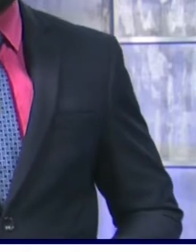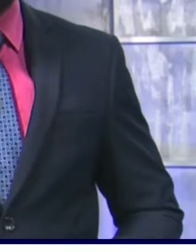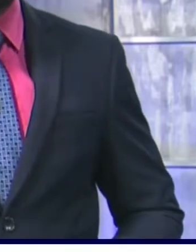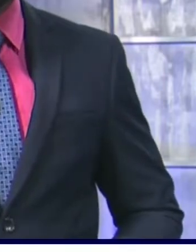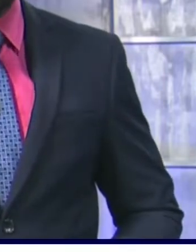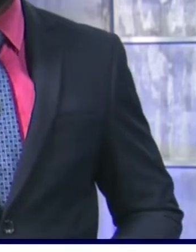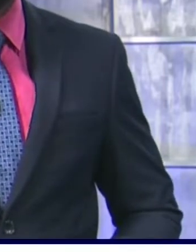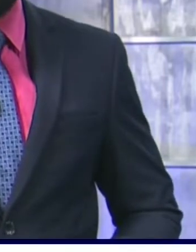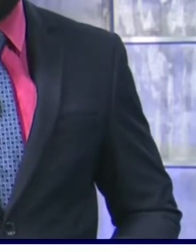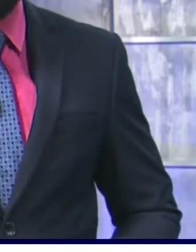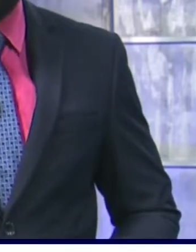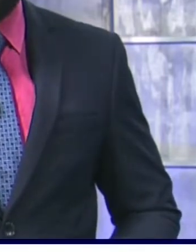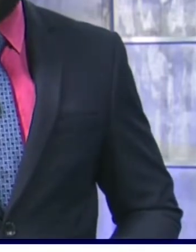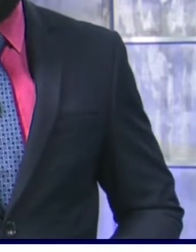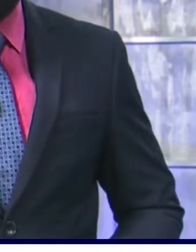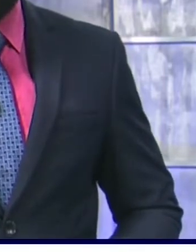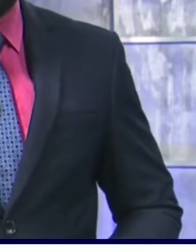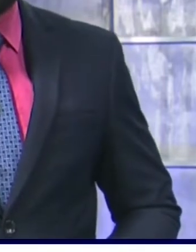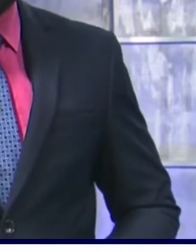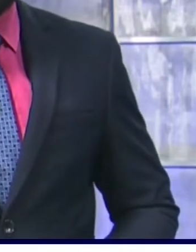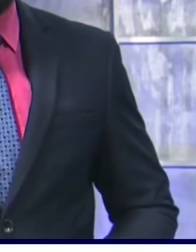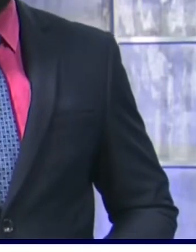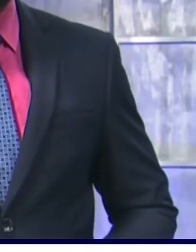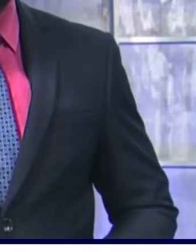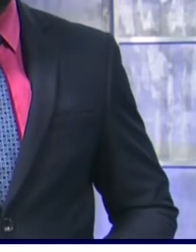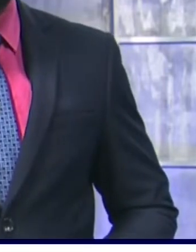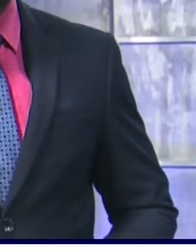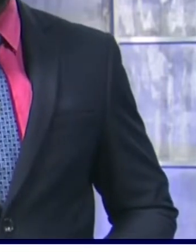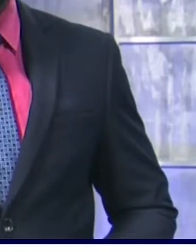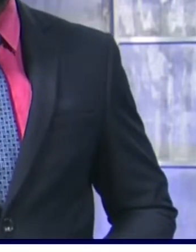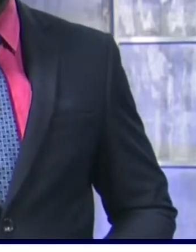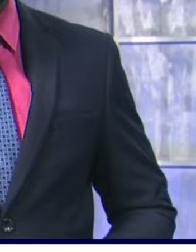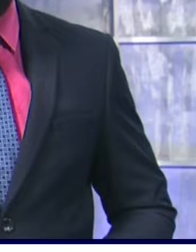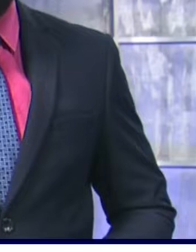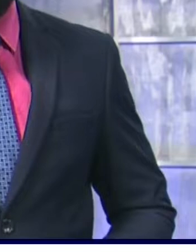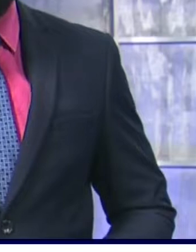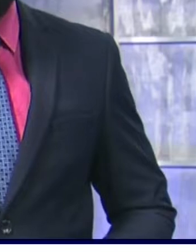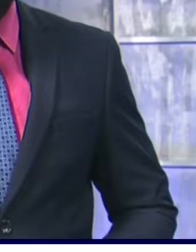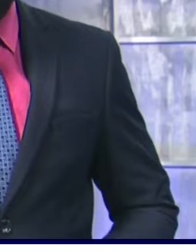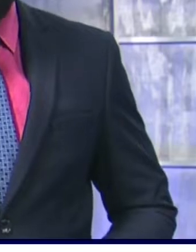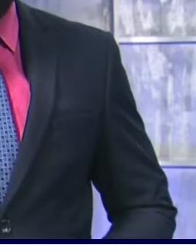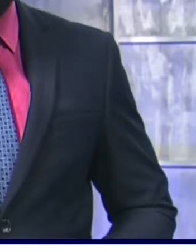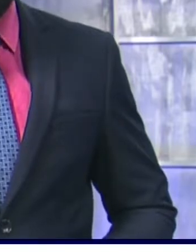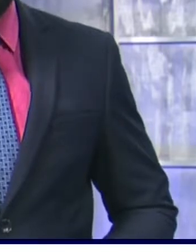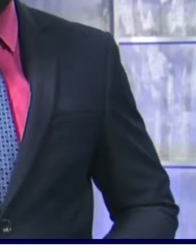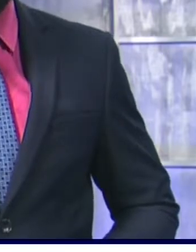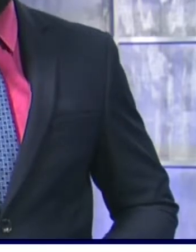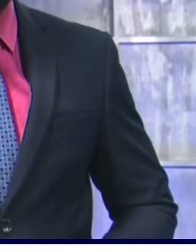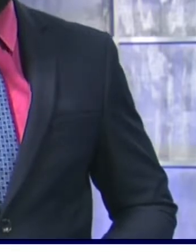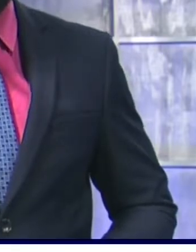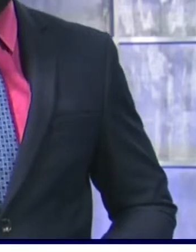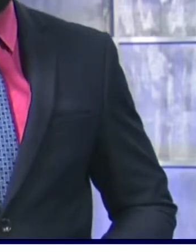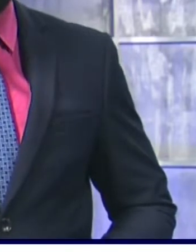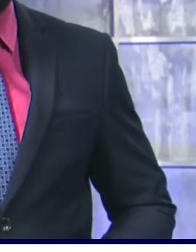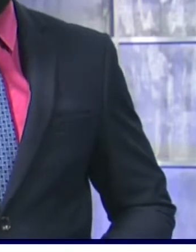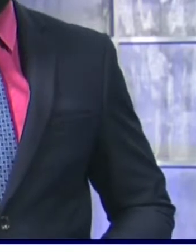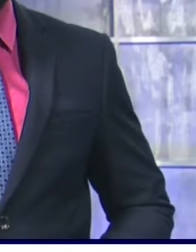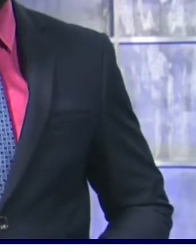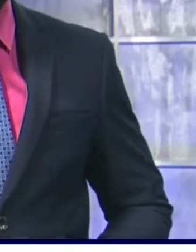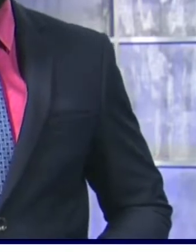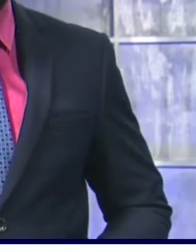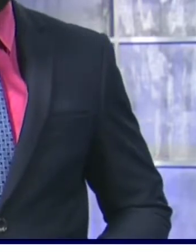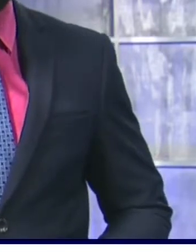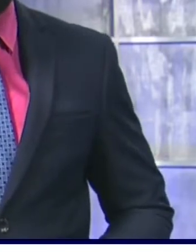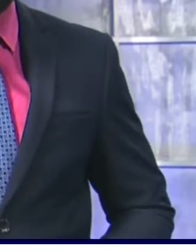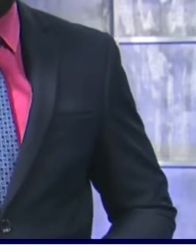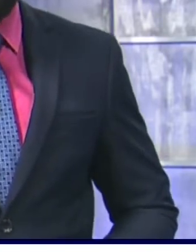a positive impact on the youth. Barbados and Guyana strengthening business relations. And coming up in sports, the Barbados team off